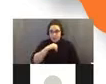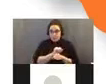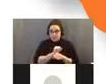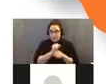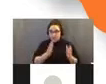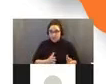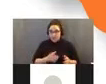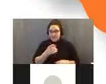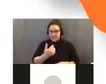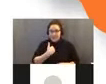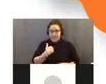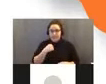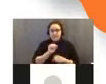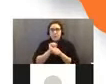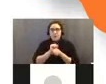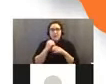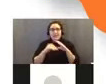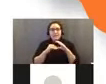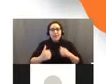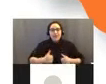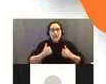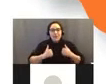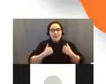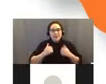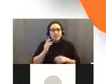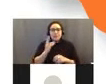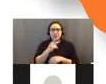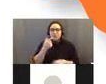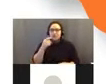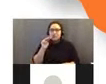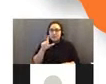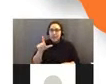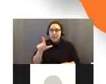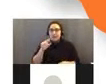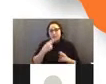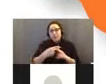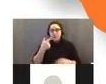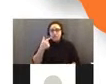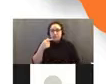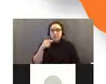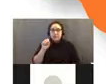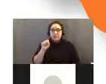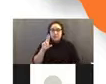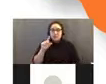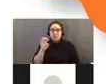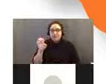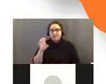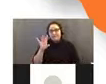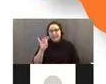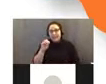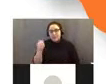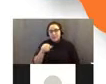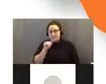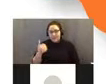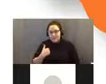a work email address that we use through Gmail called G Suite, and 80% did not. We use it also